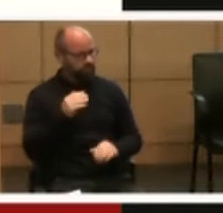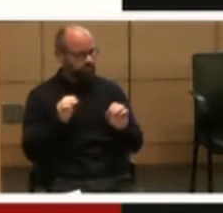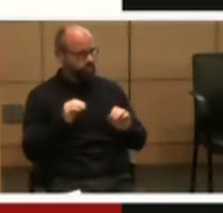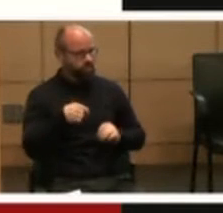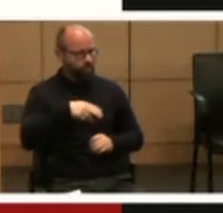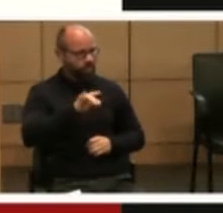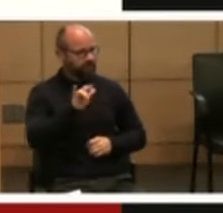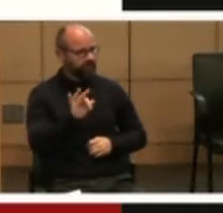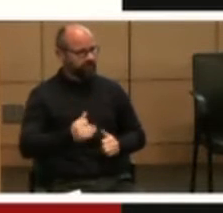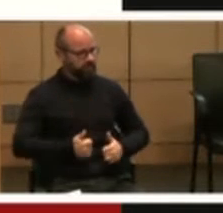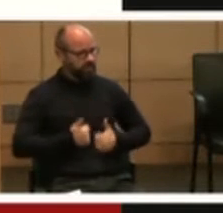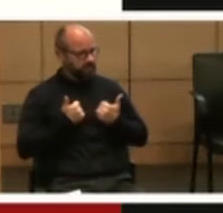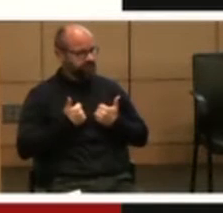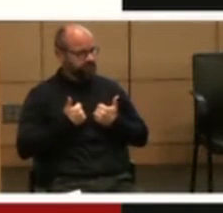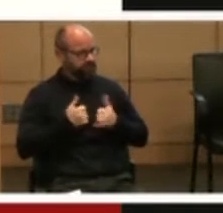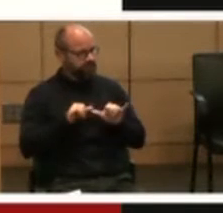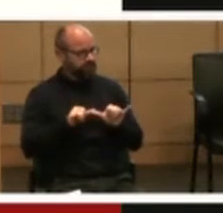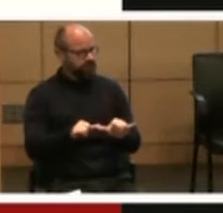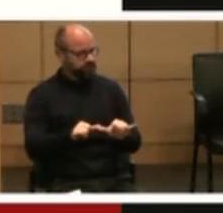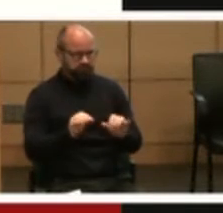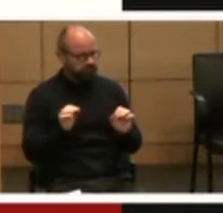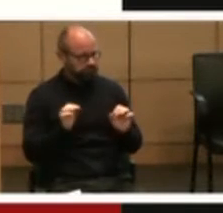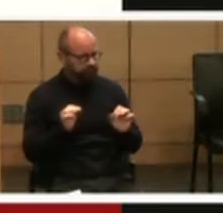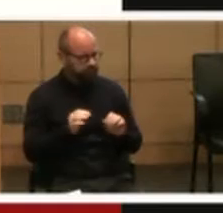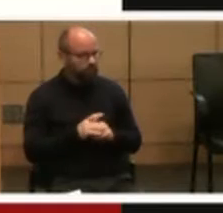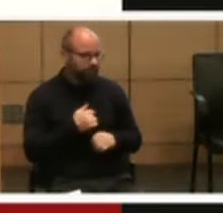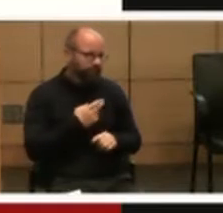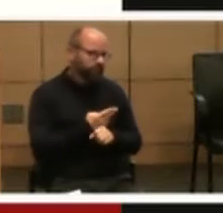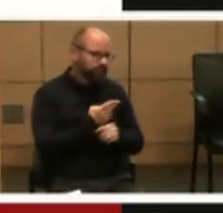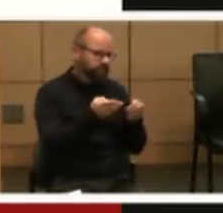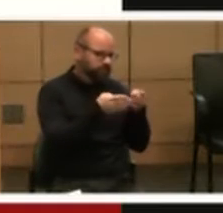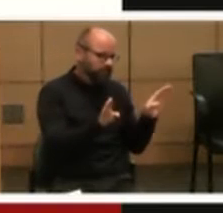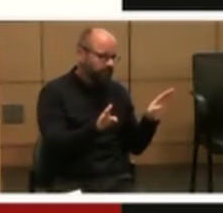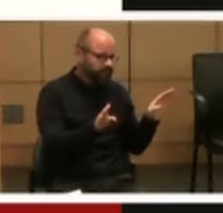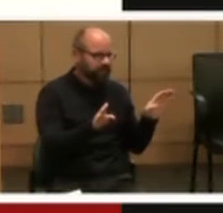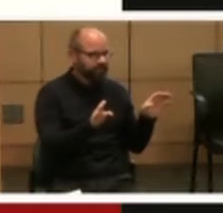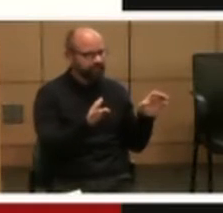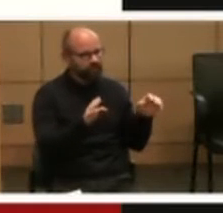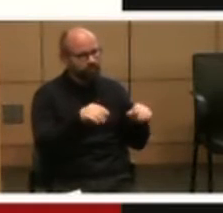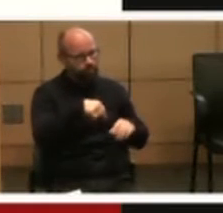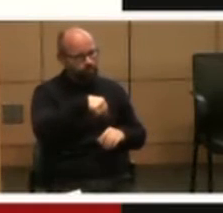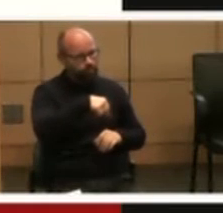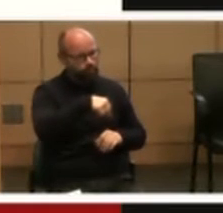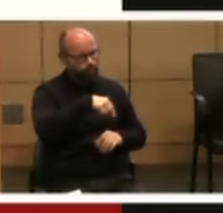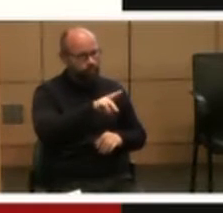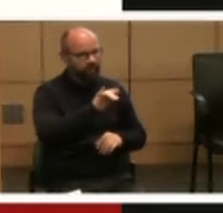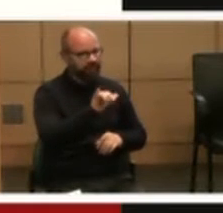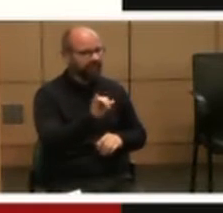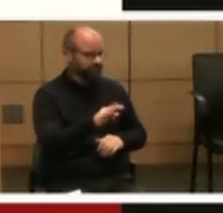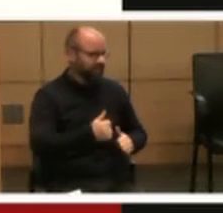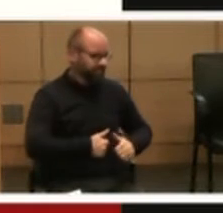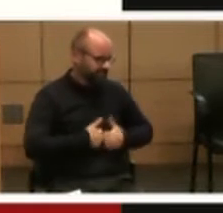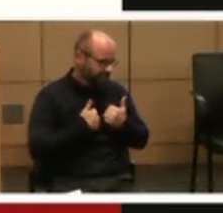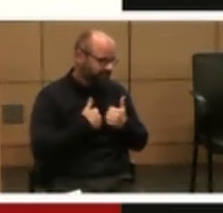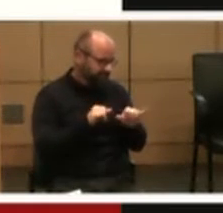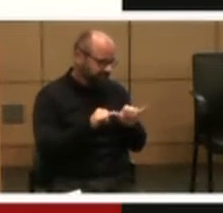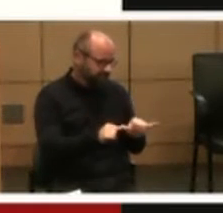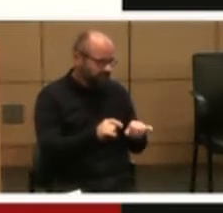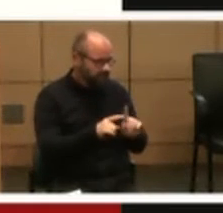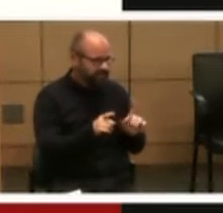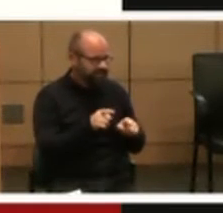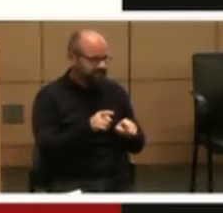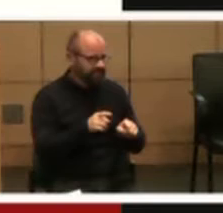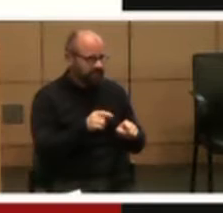kids with hearing loss. We did use a generic quality of life instrument, but it didn't seem to be very sensitive to the kinds of issues that we were